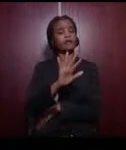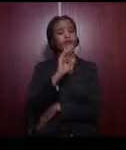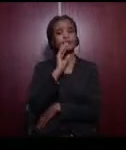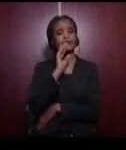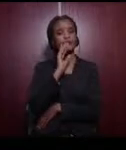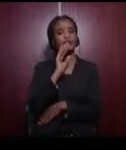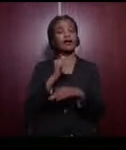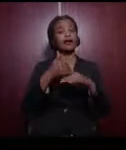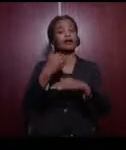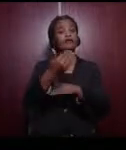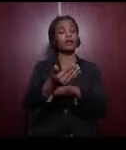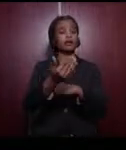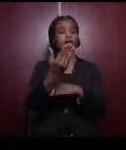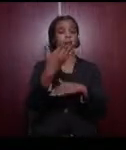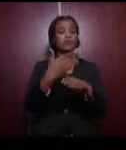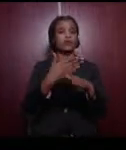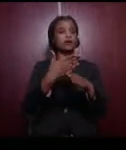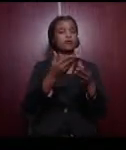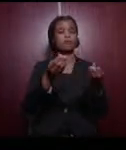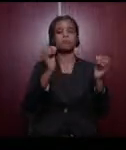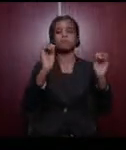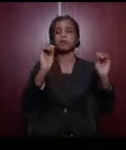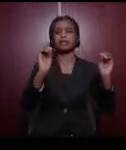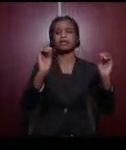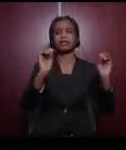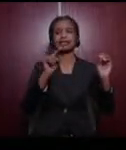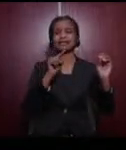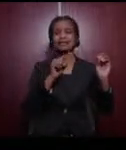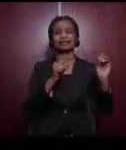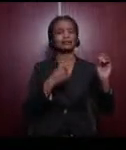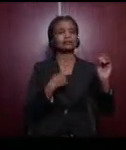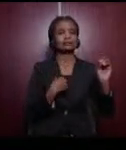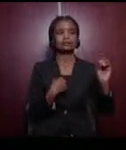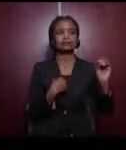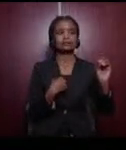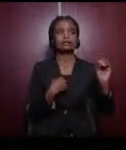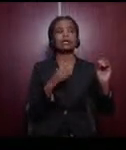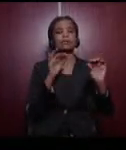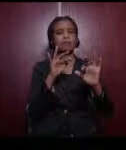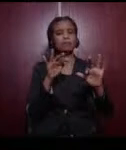thing, it demoralizes about Wabang. I wanted to know from